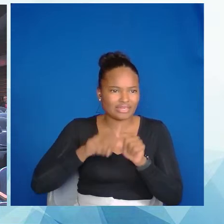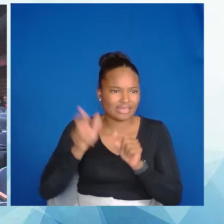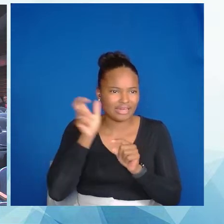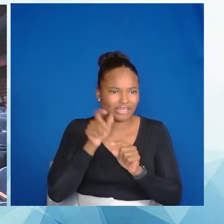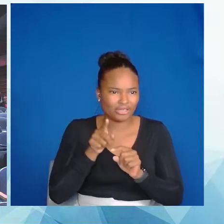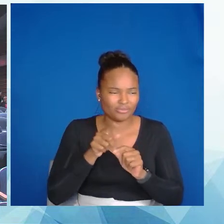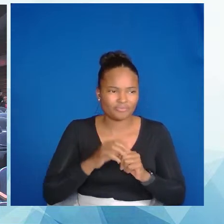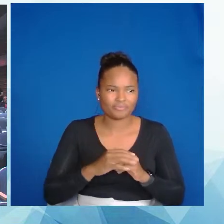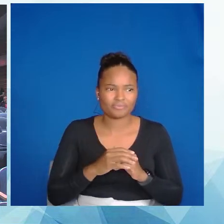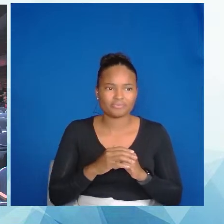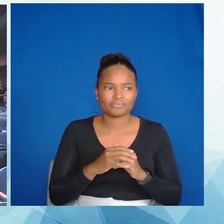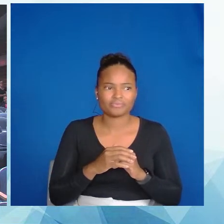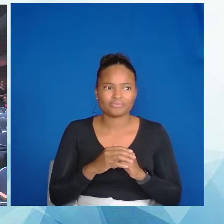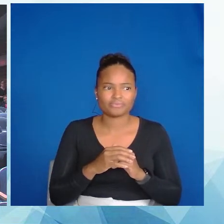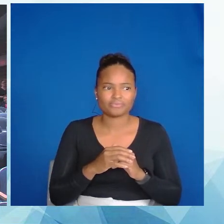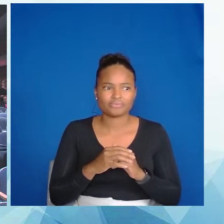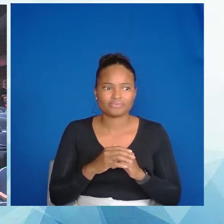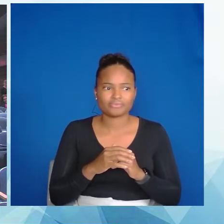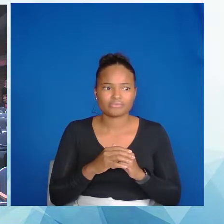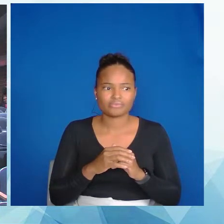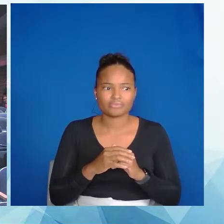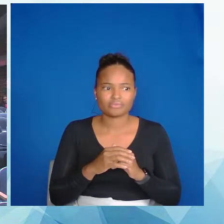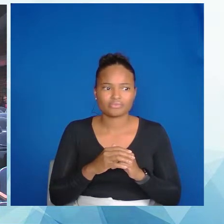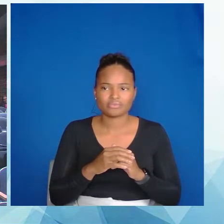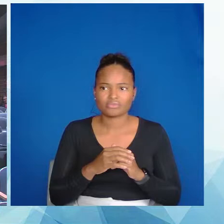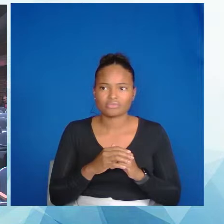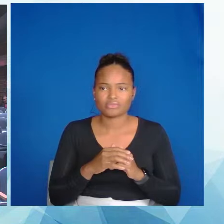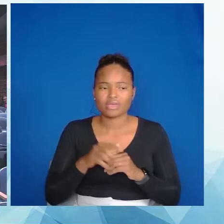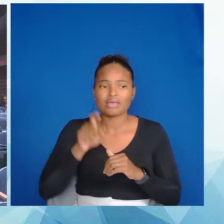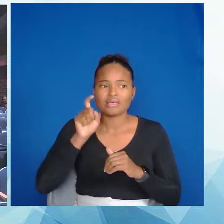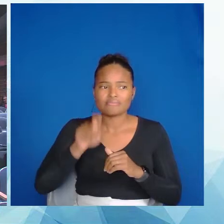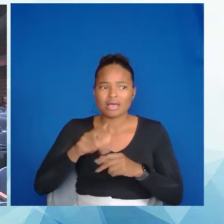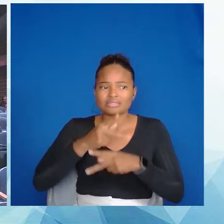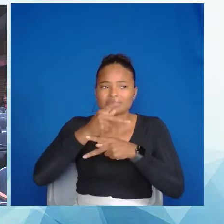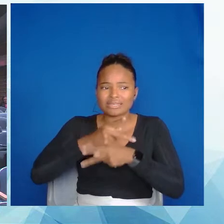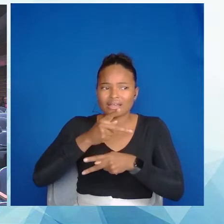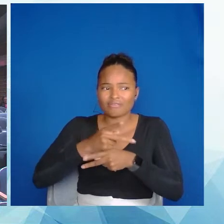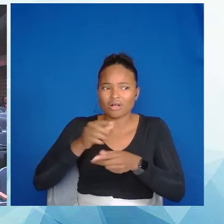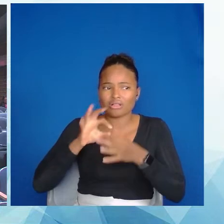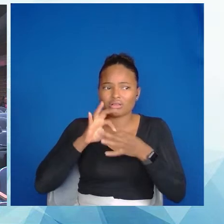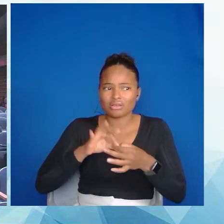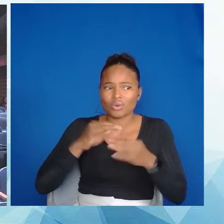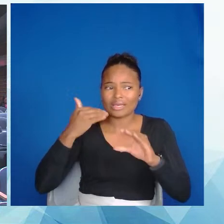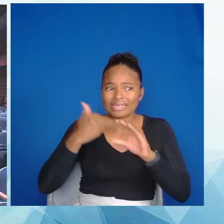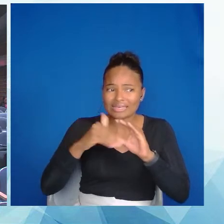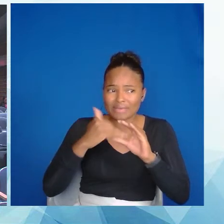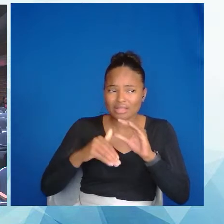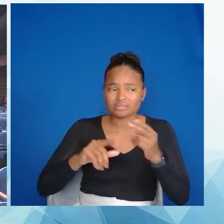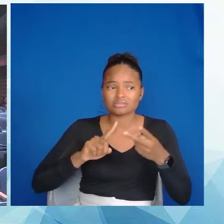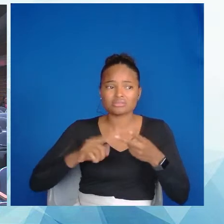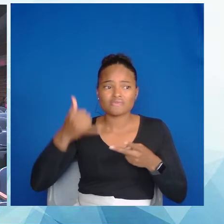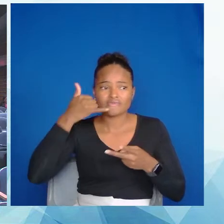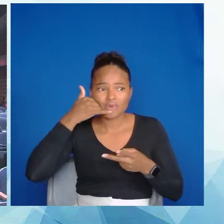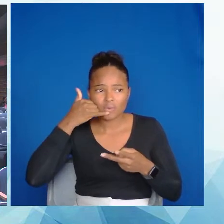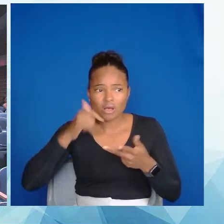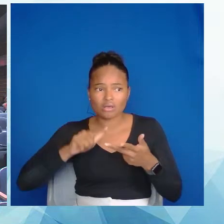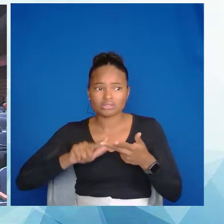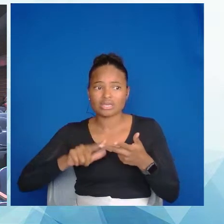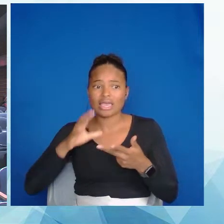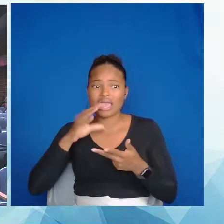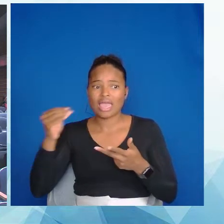later, particularly between emails and phone calls and video conferences. One of my